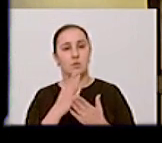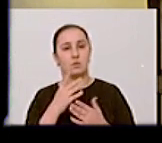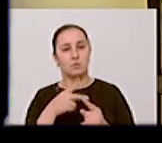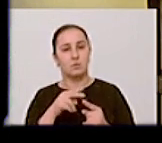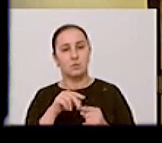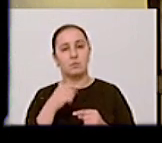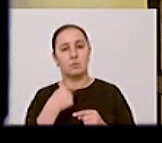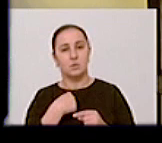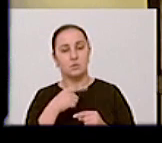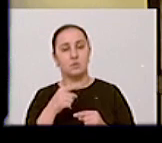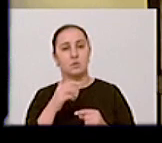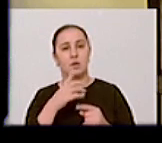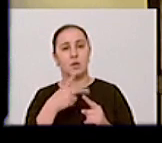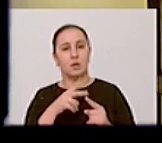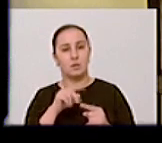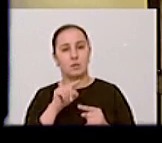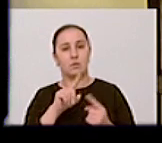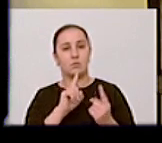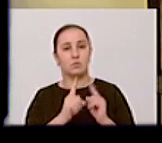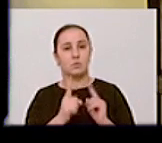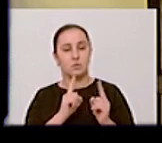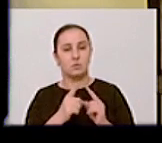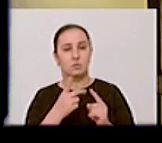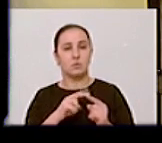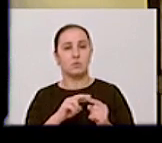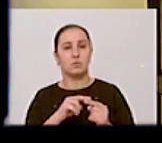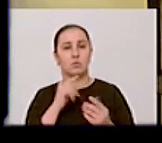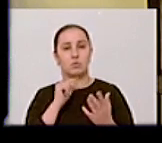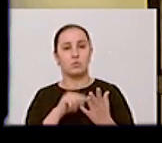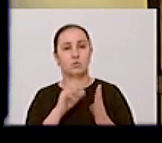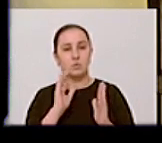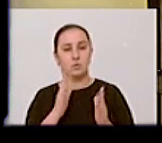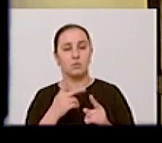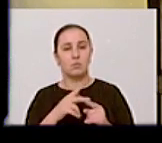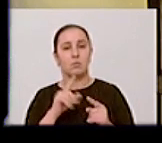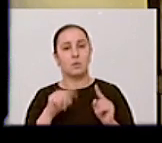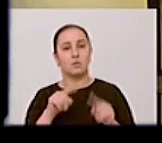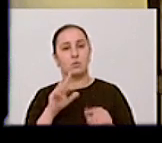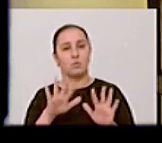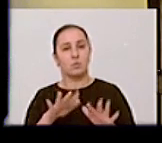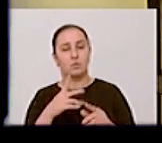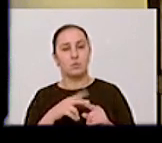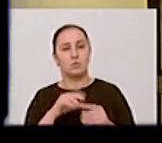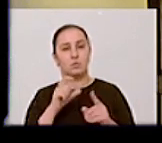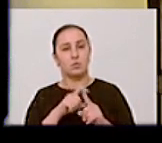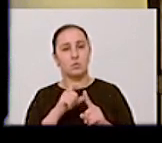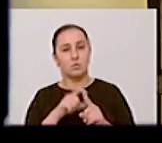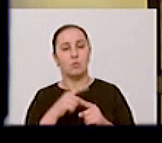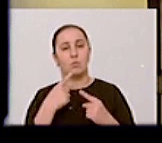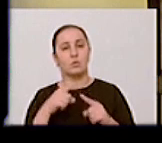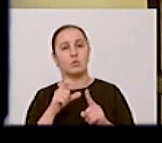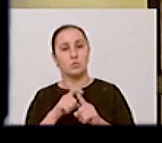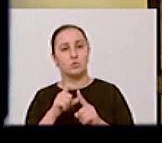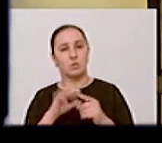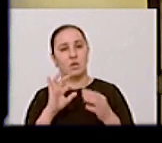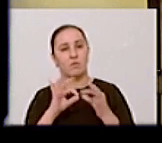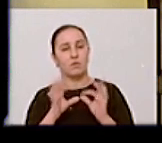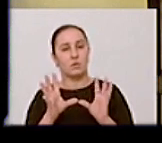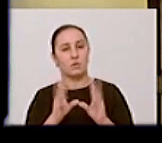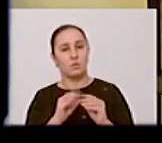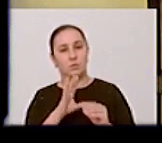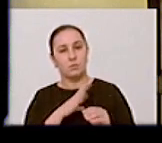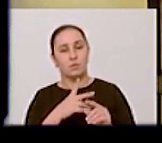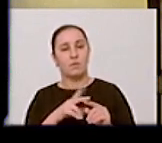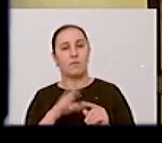jarayonida biz aynan o'zgarishlarga duch kelamiz. Ba'zi o'rinlarda so'zlar boshqa so'zlar bilan ifoda